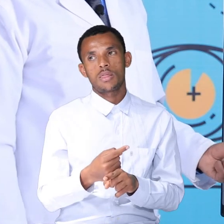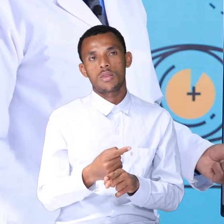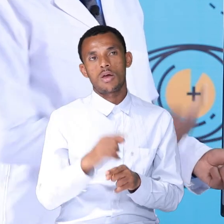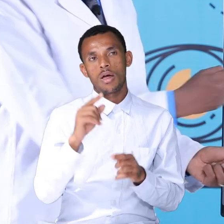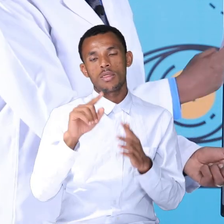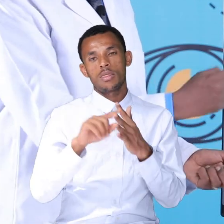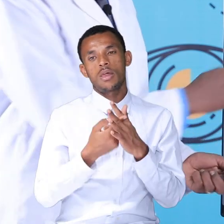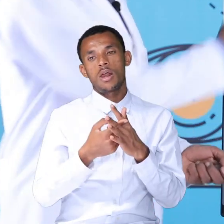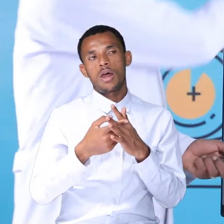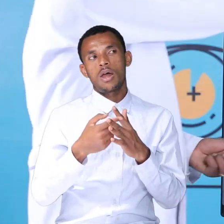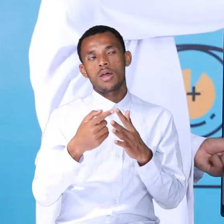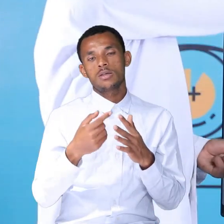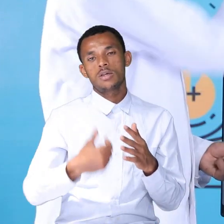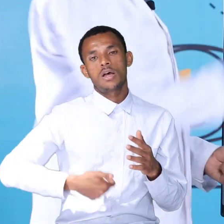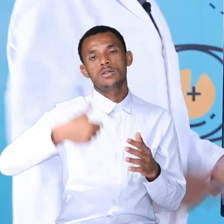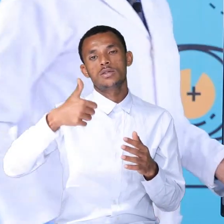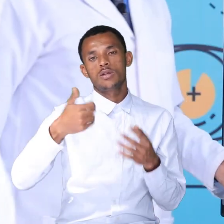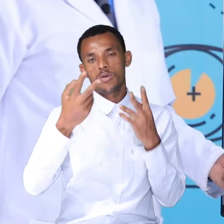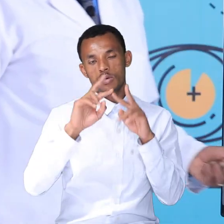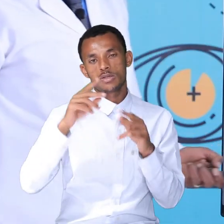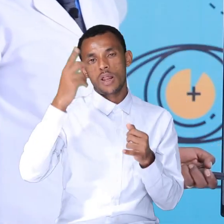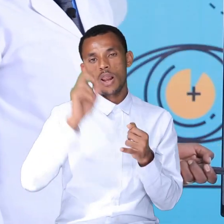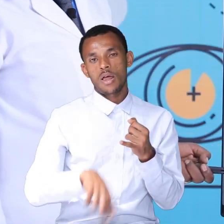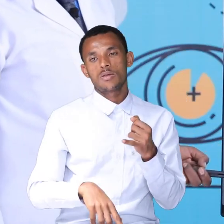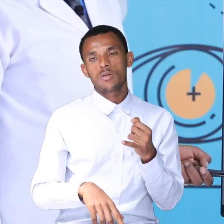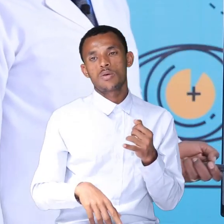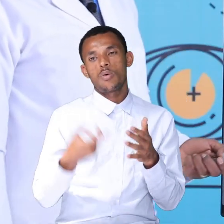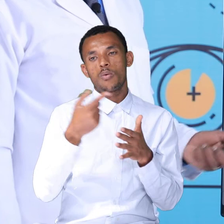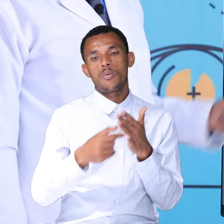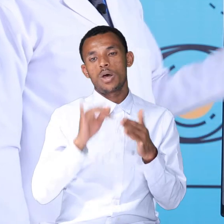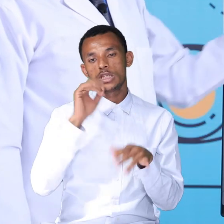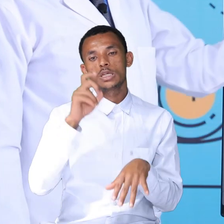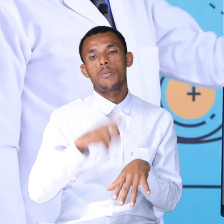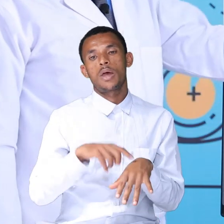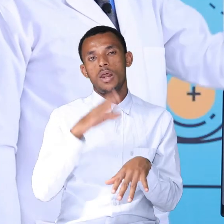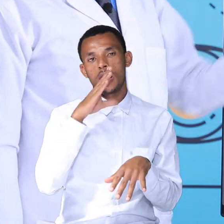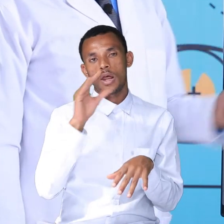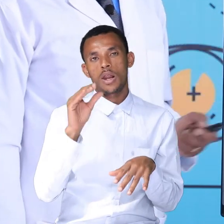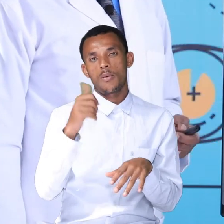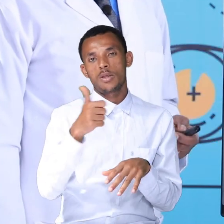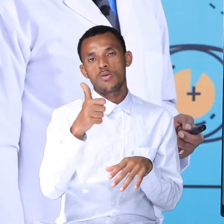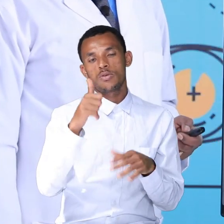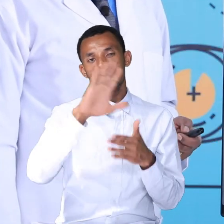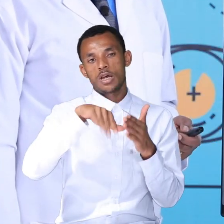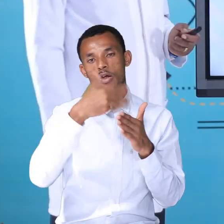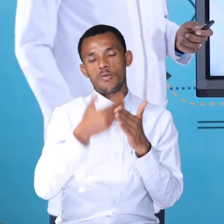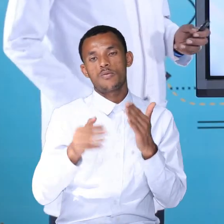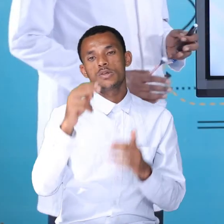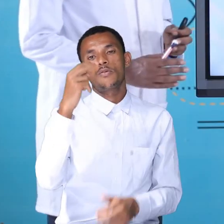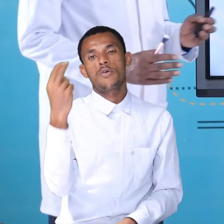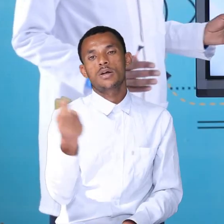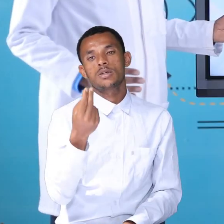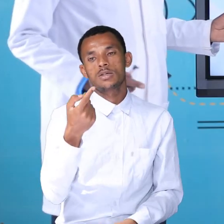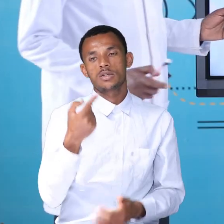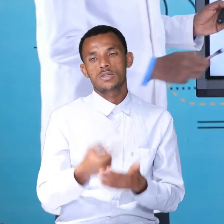correct answer for that one. You can try it also. When you are looking the last one, what is the period and amplitude of the graph